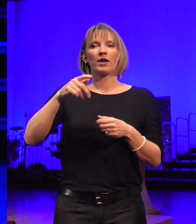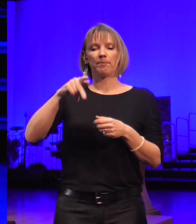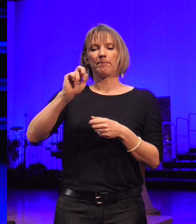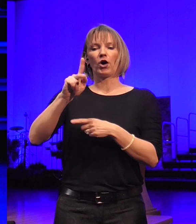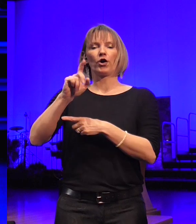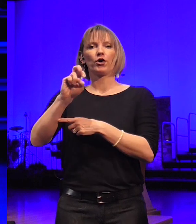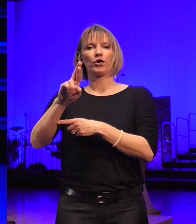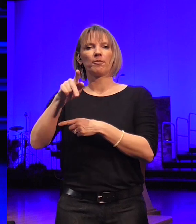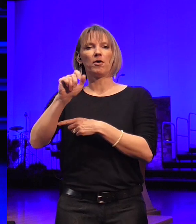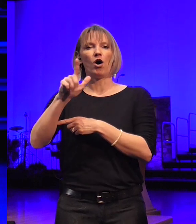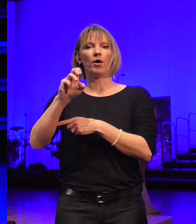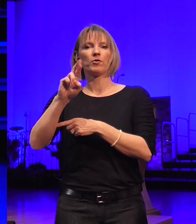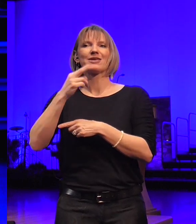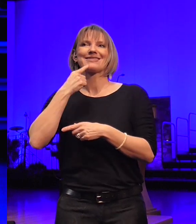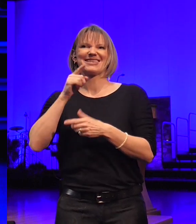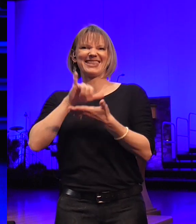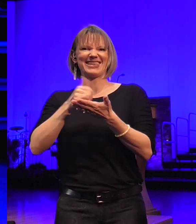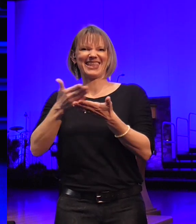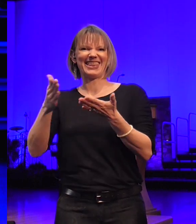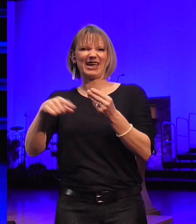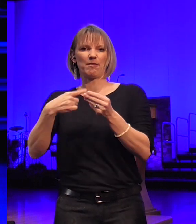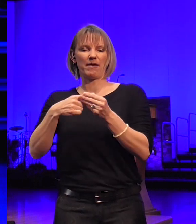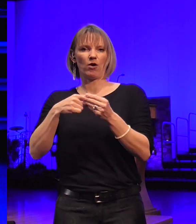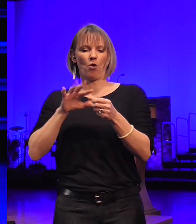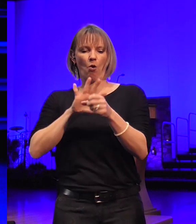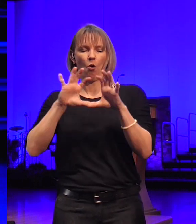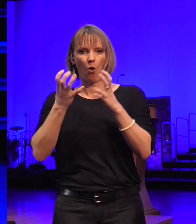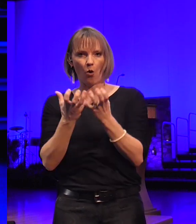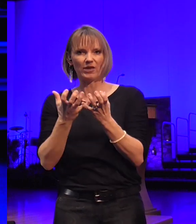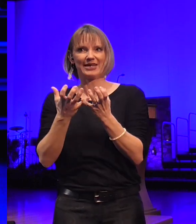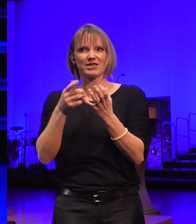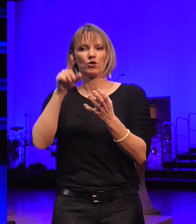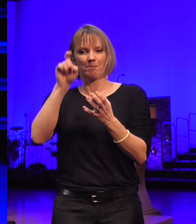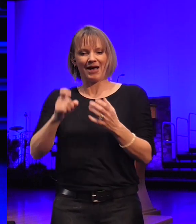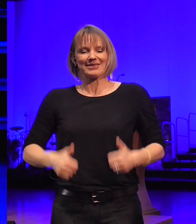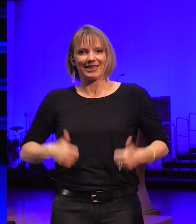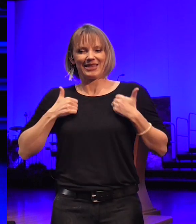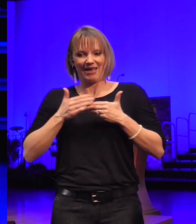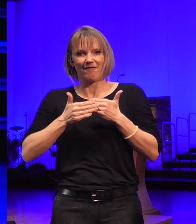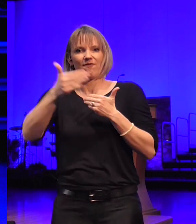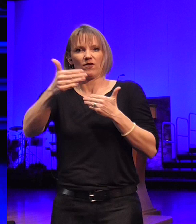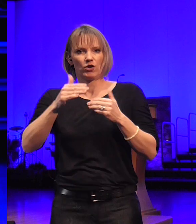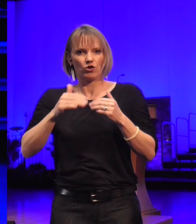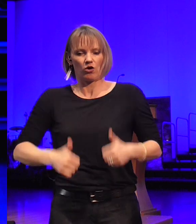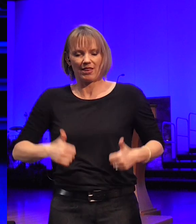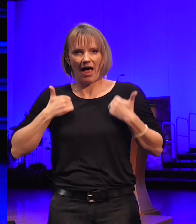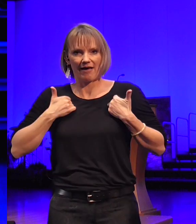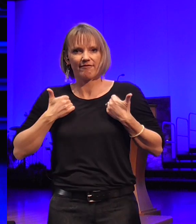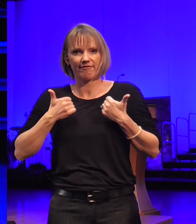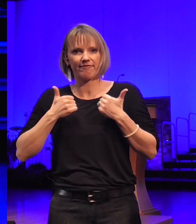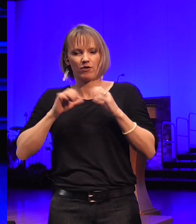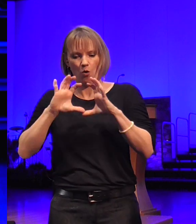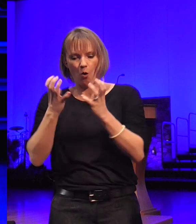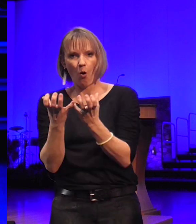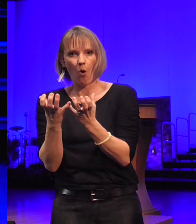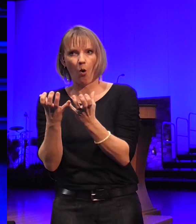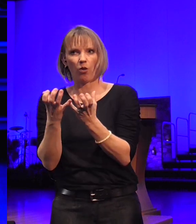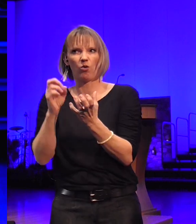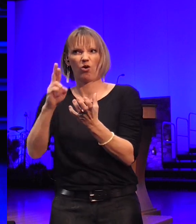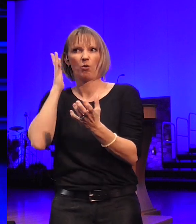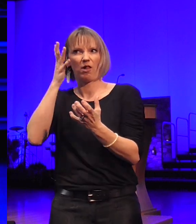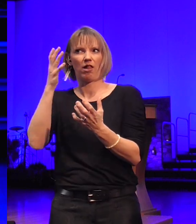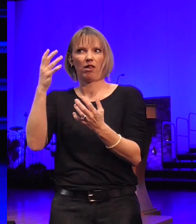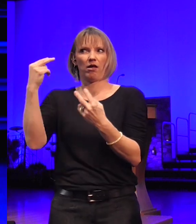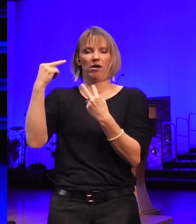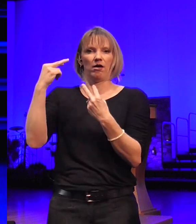wholeness, is once you realize you're whole, you have to live your whole life. It will haunt you if you go back. And so I ask you the question